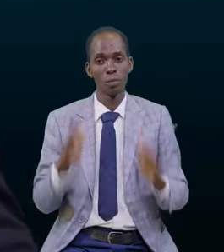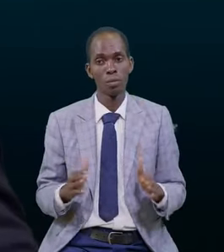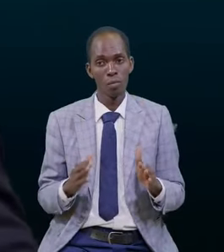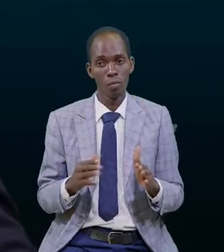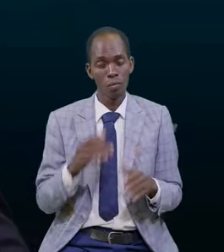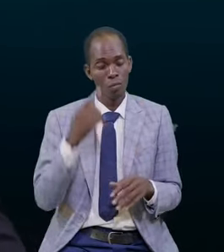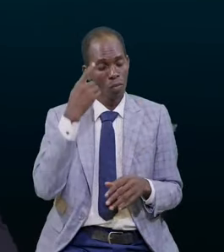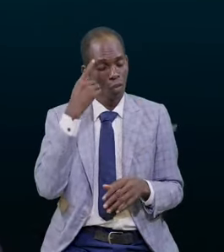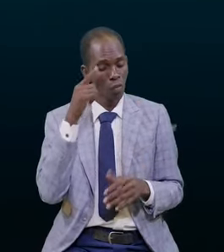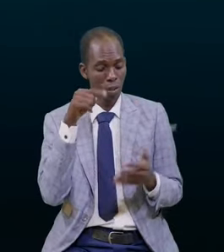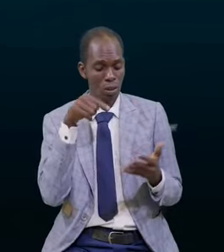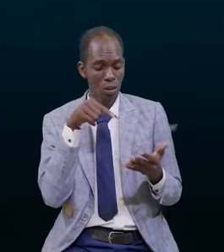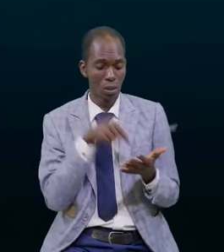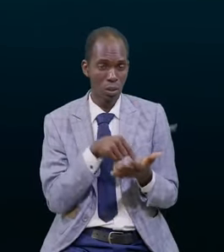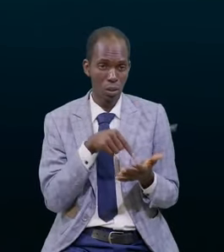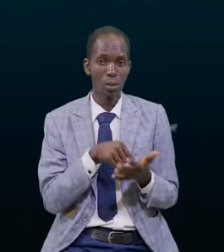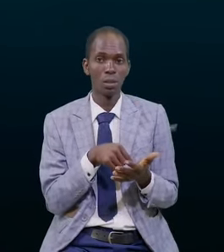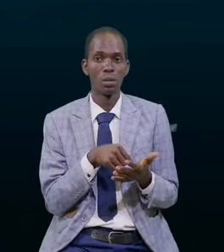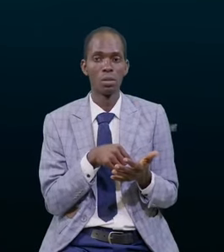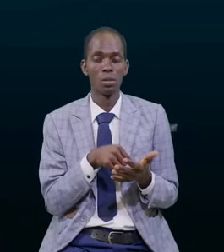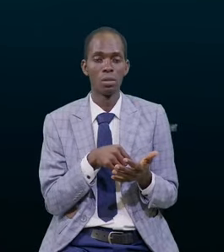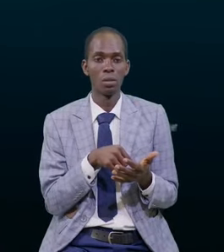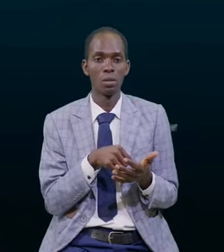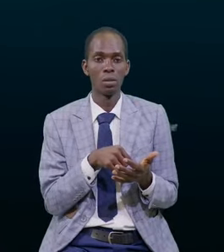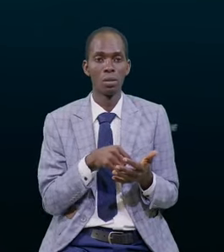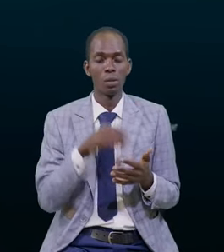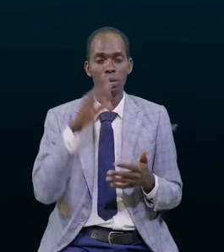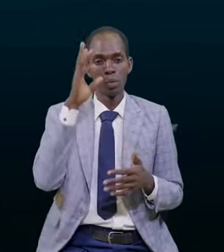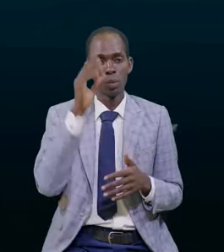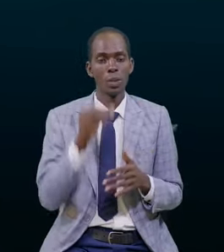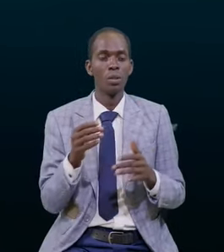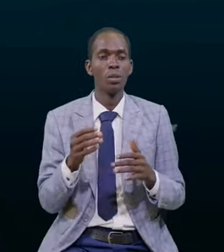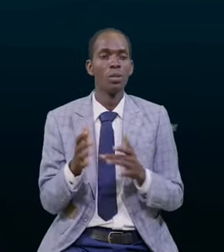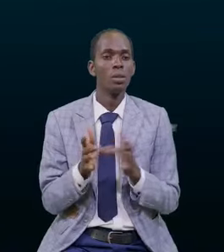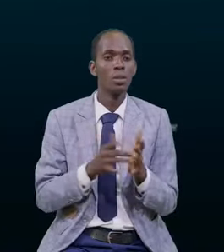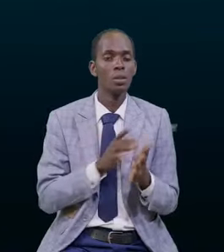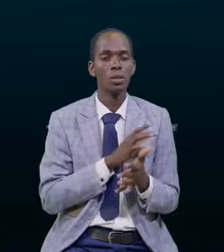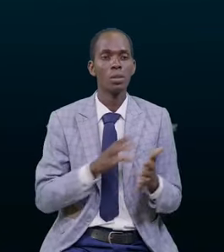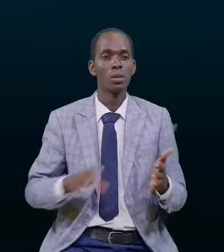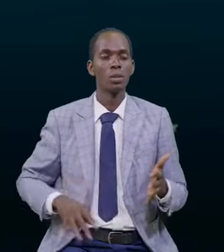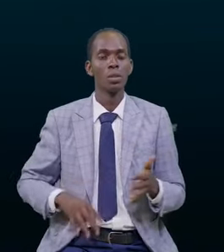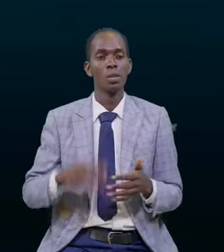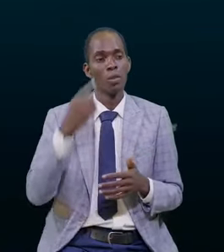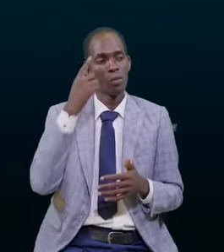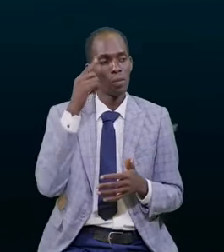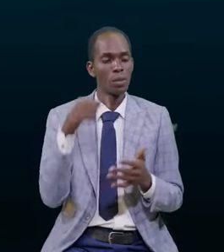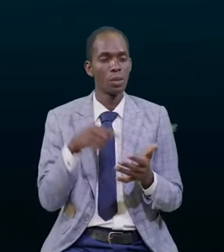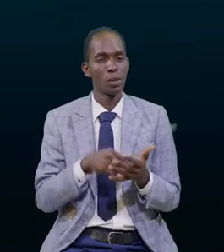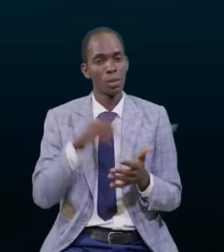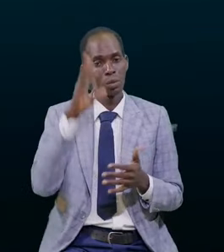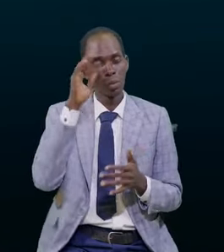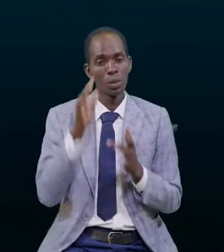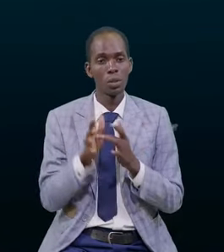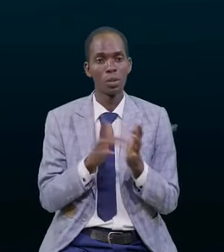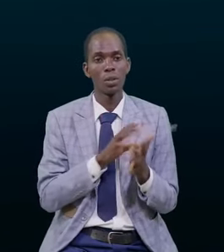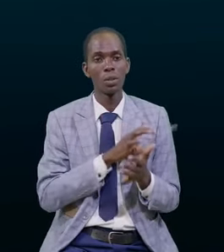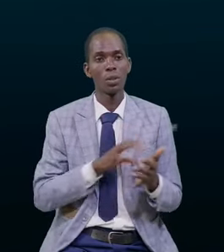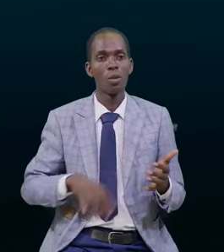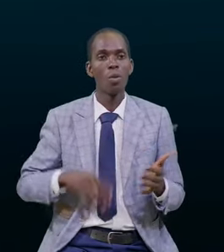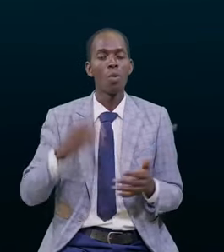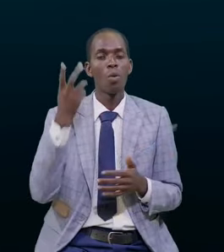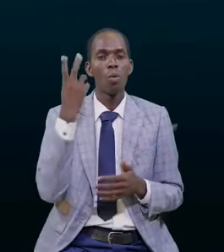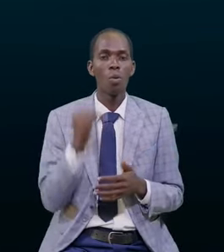Jesus for this man the Apostle and high priest of her profession for this man was counted worthy of more